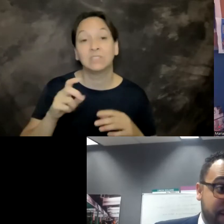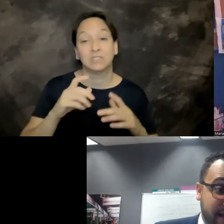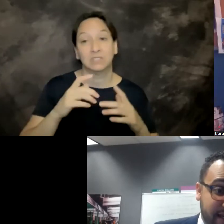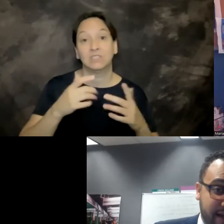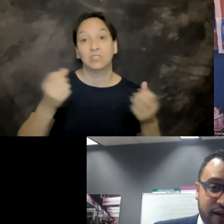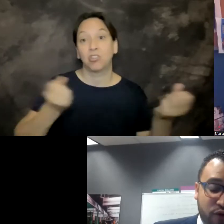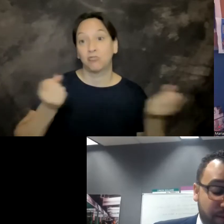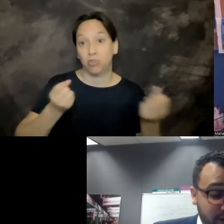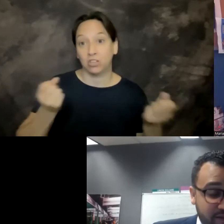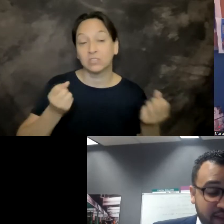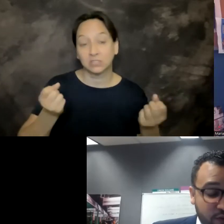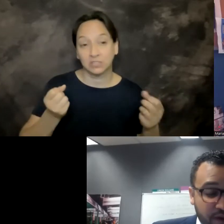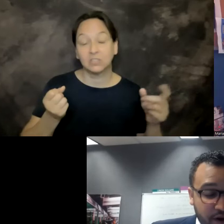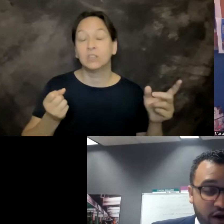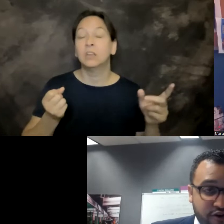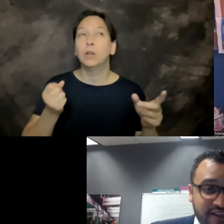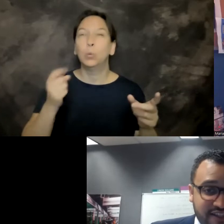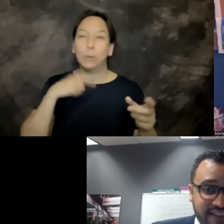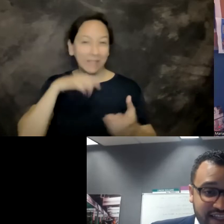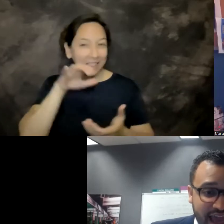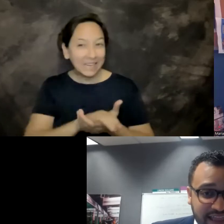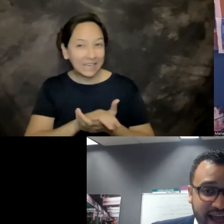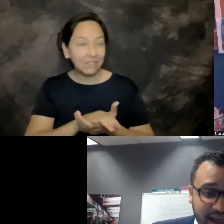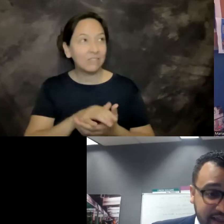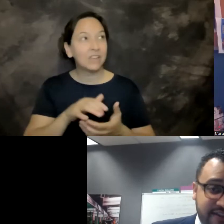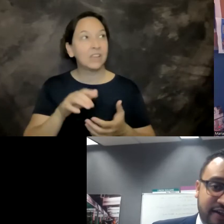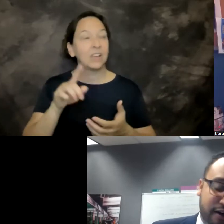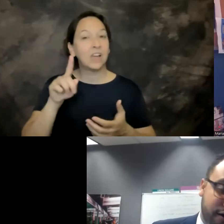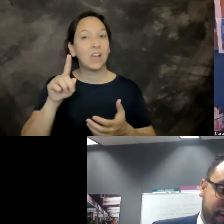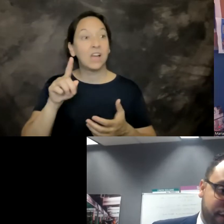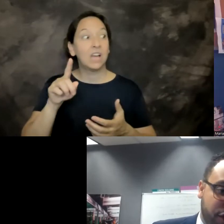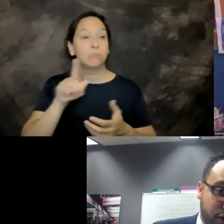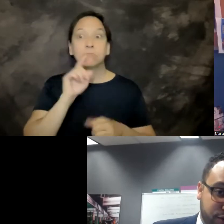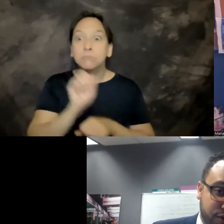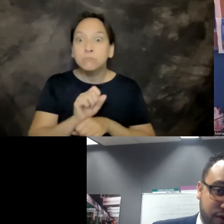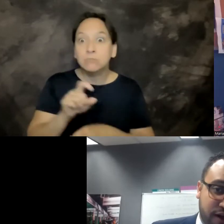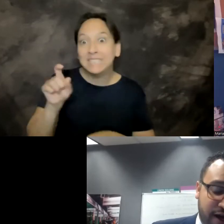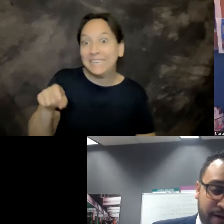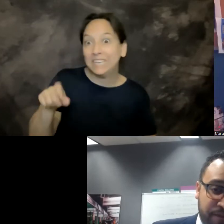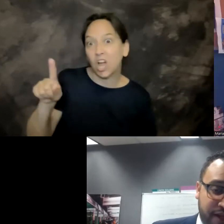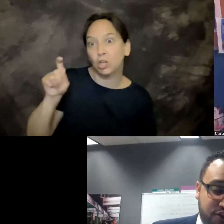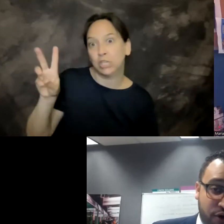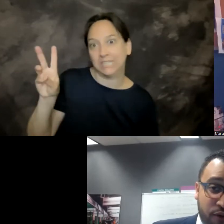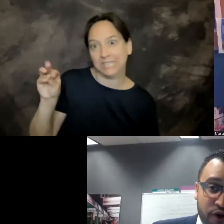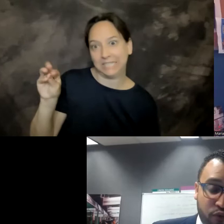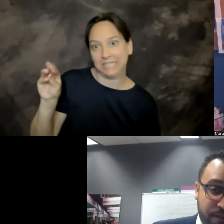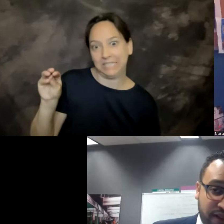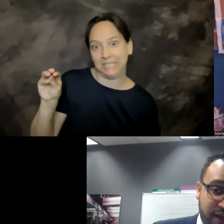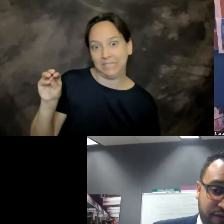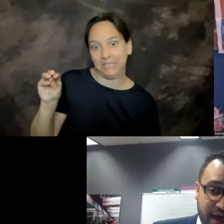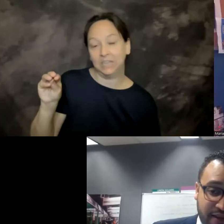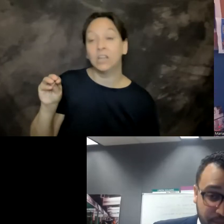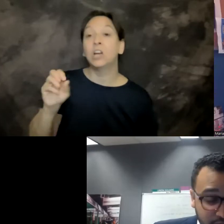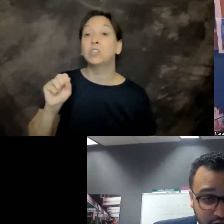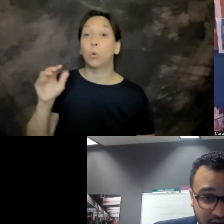should they be needed. We believe that there will be about 160 at the height of the closure. And so we